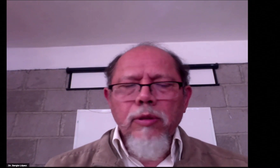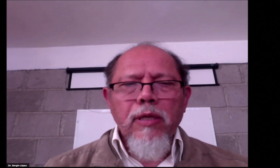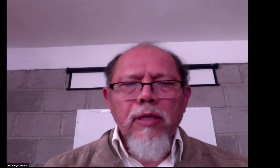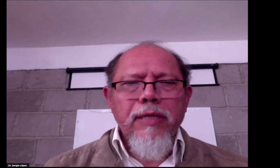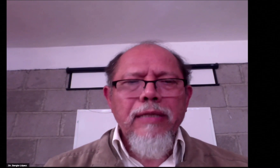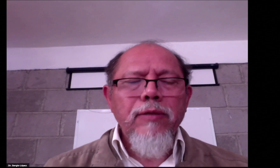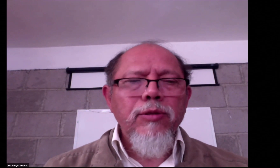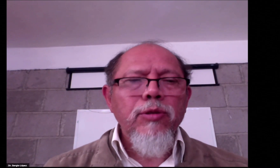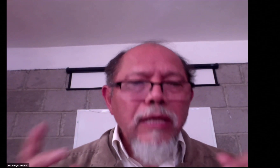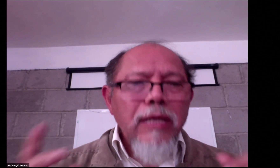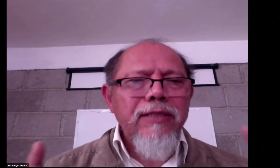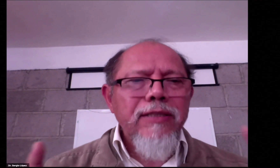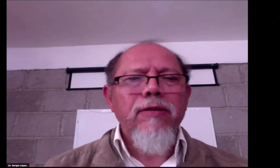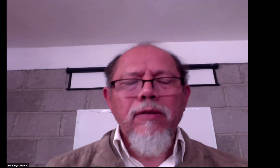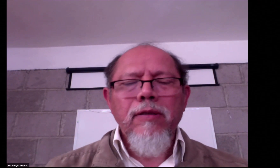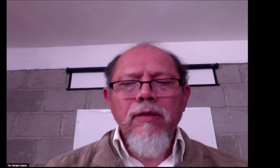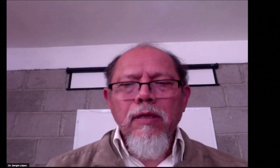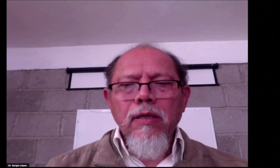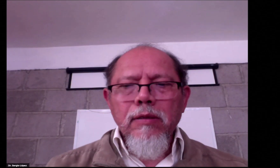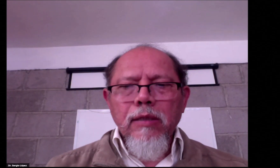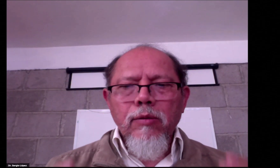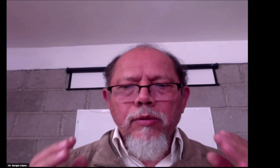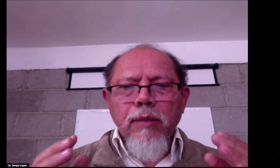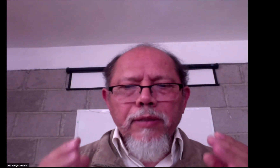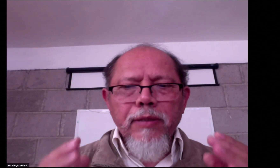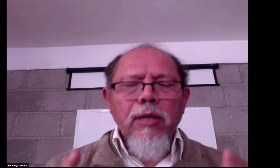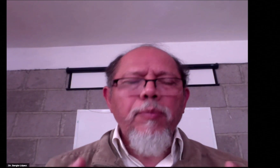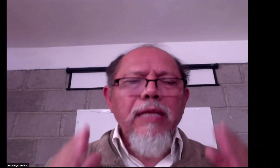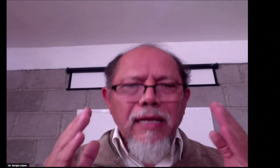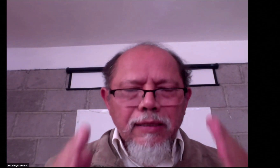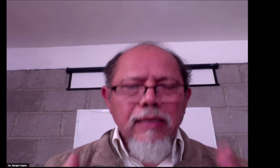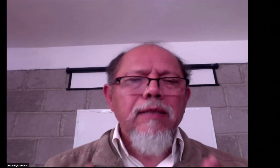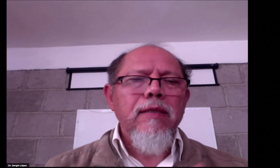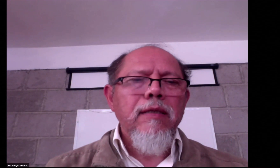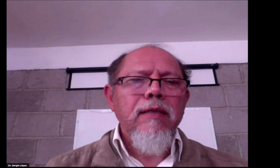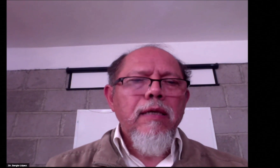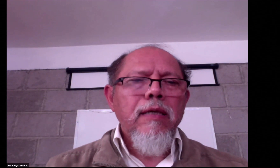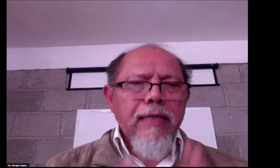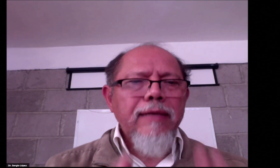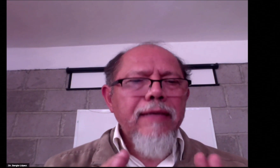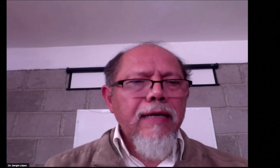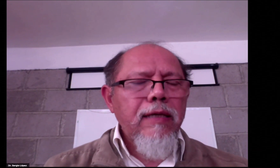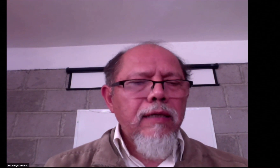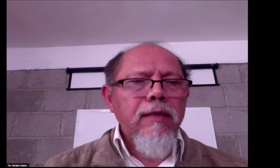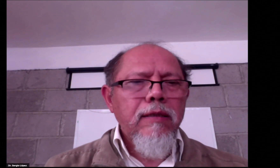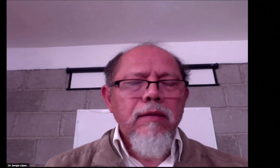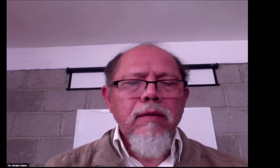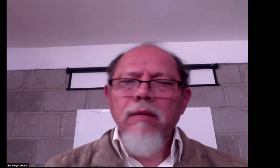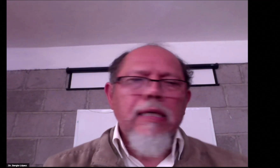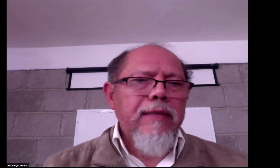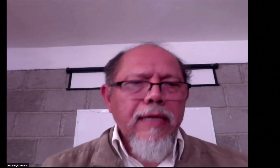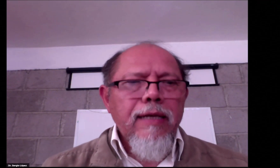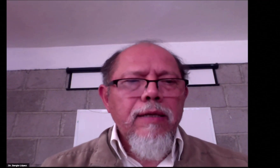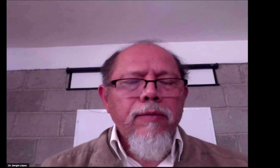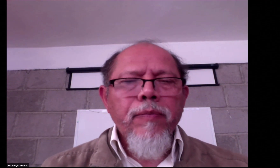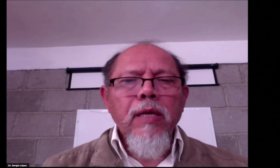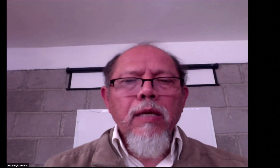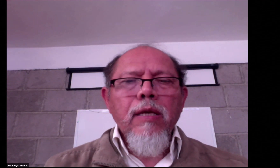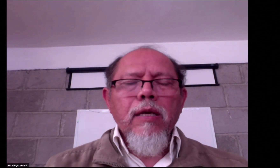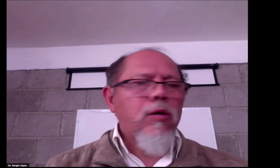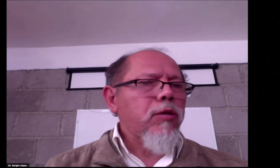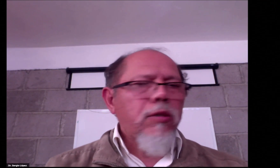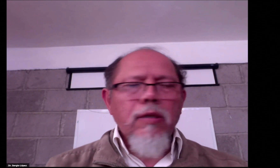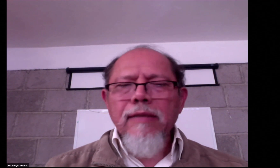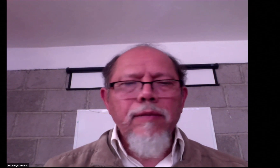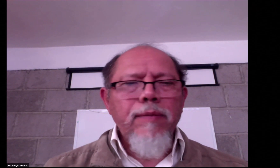can be a bit polemic, but it's not polemic actually. It's a choice. You can choose to stay there,